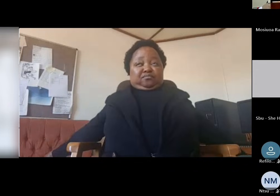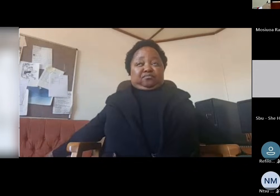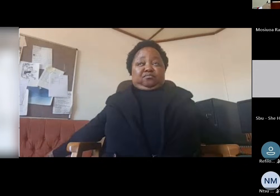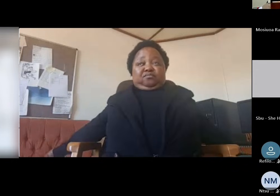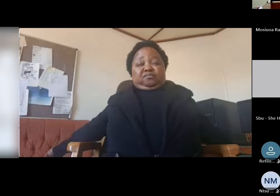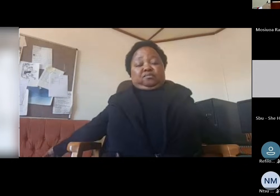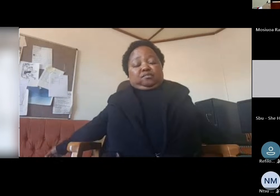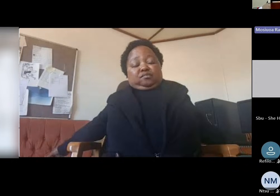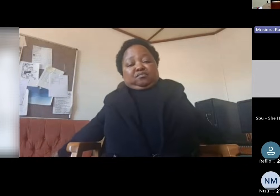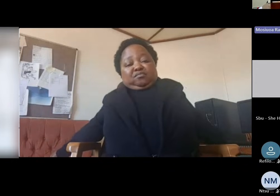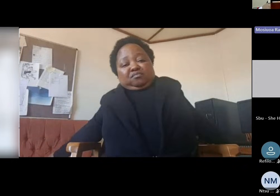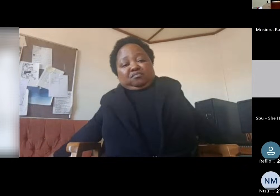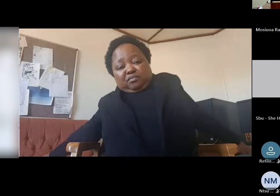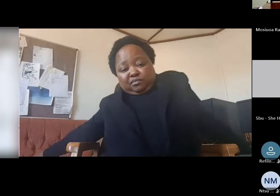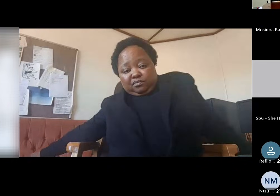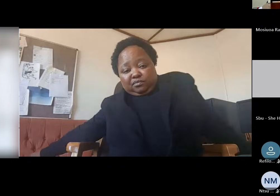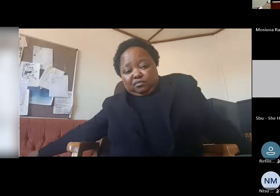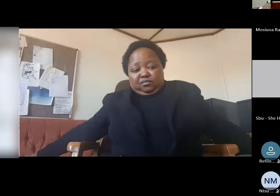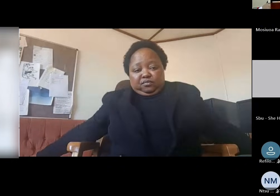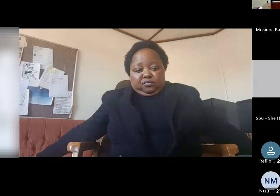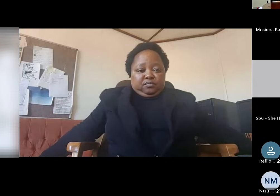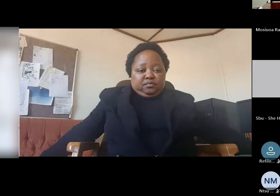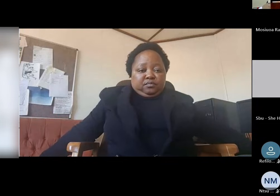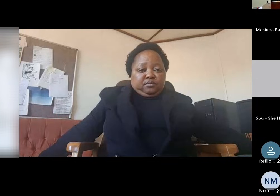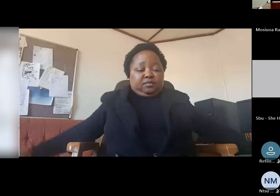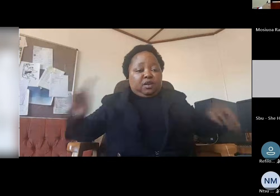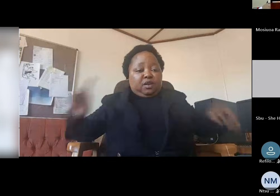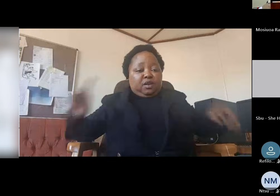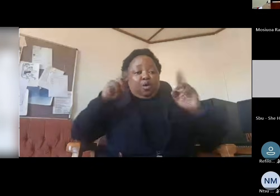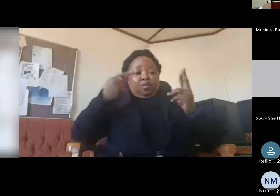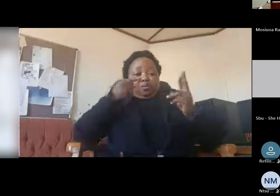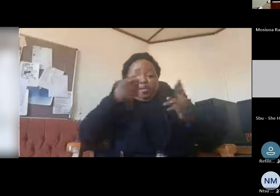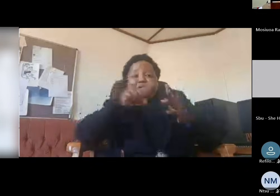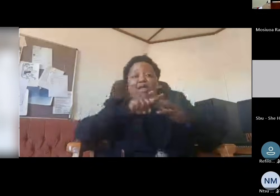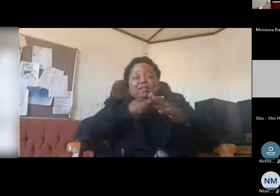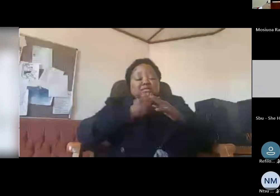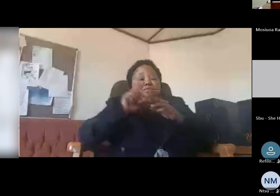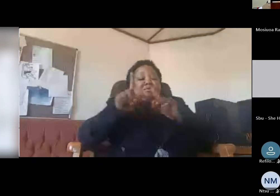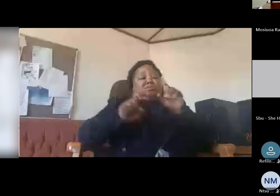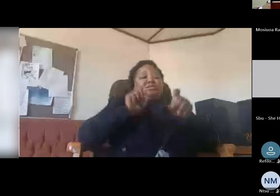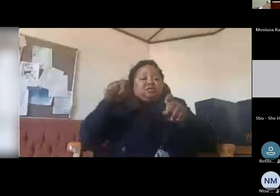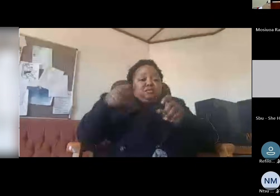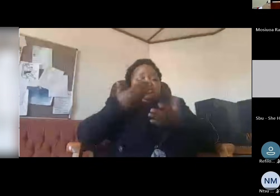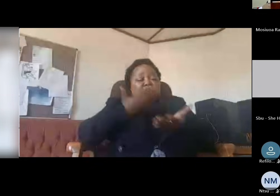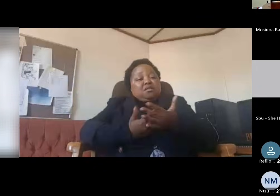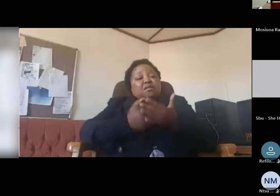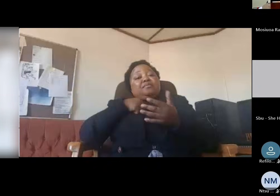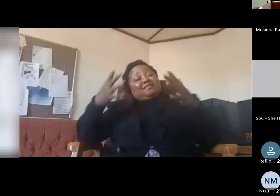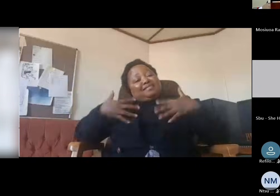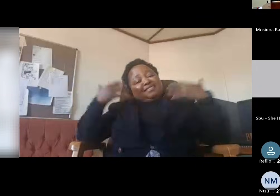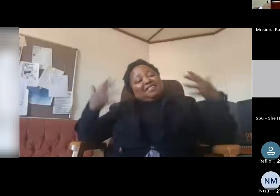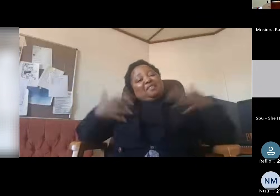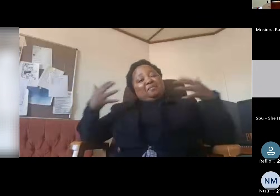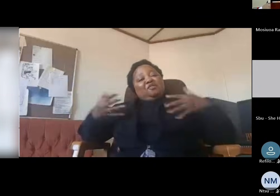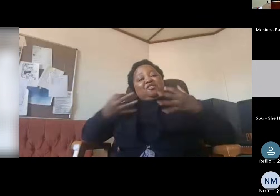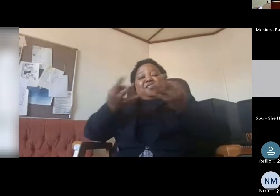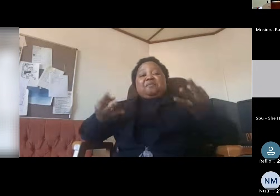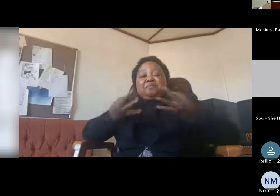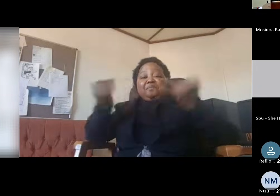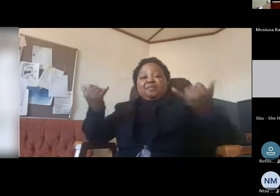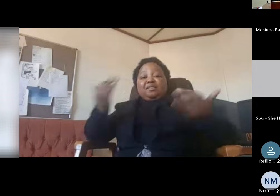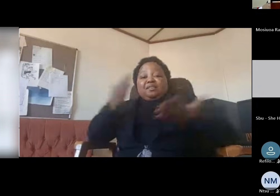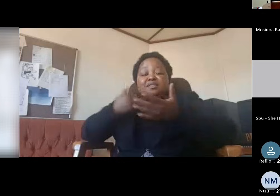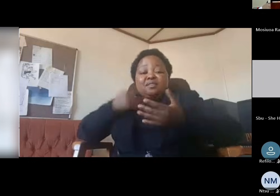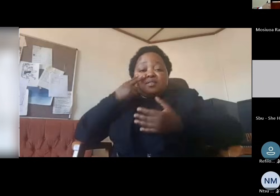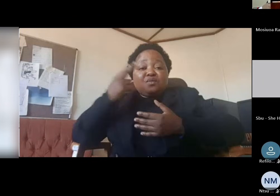question. But I would be really happy to elaborate on that. And I was just looking in the chat as